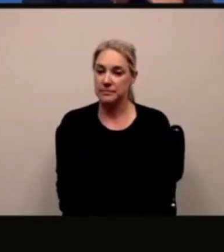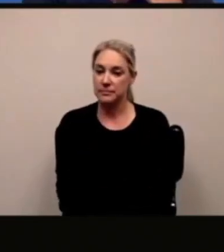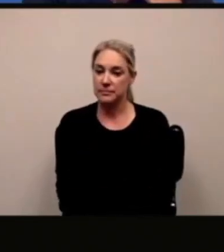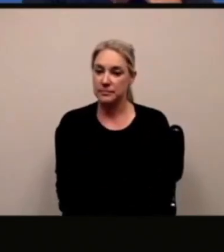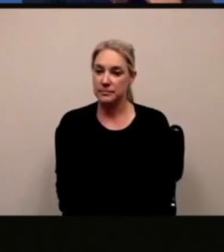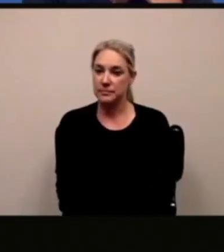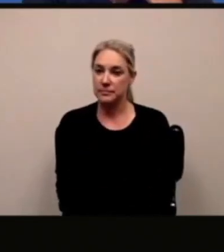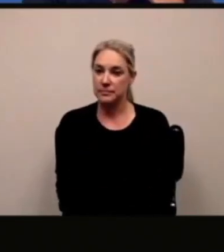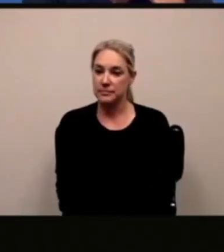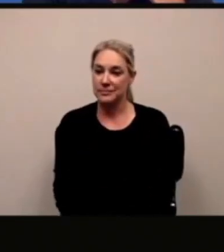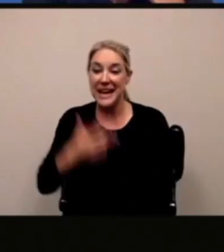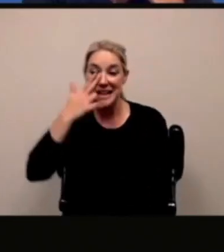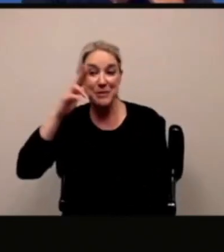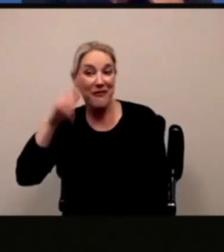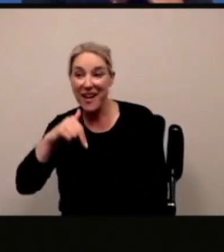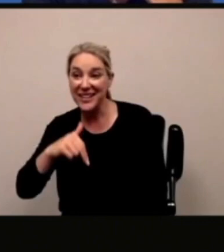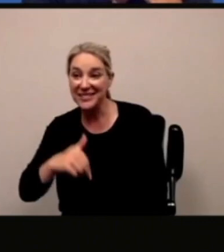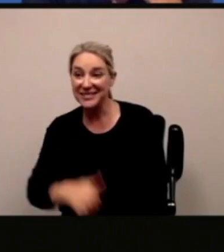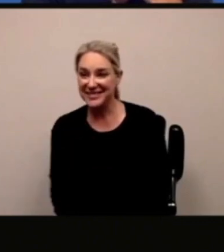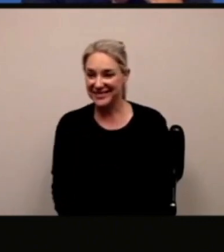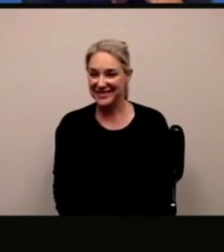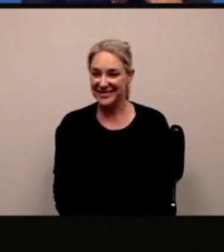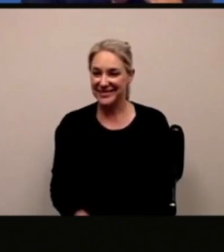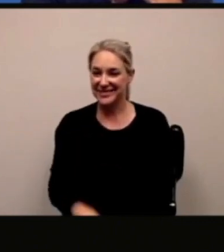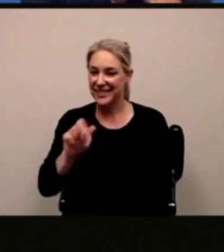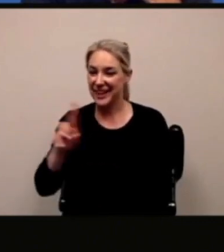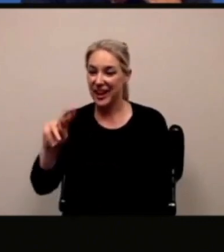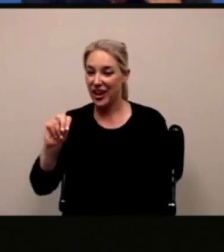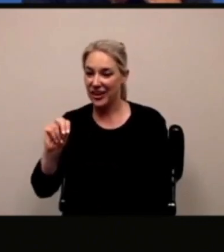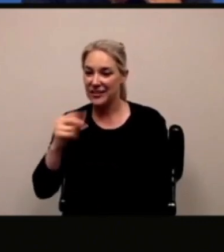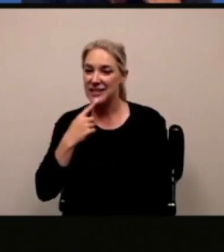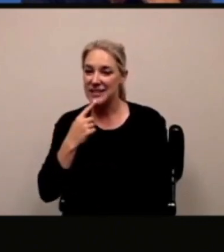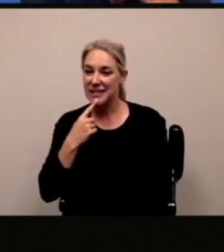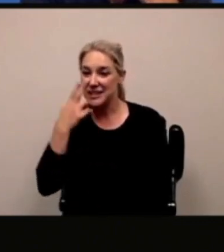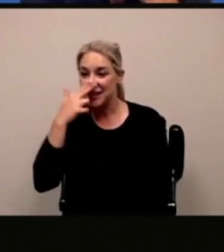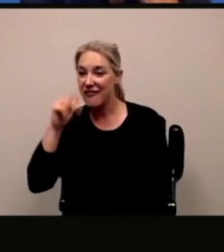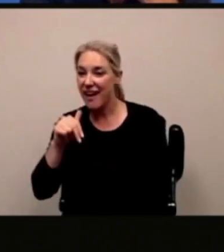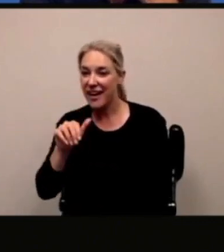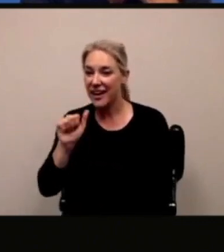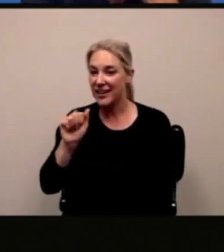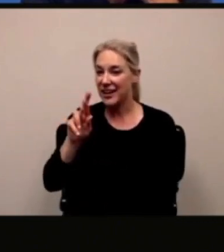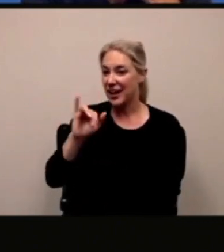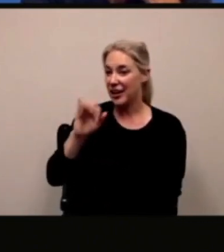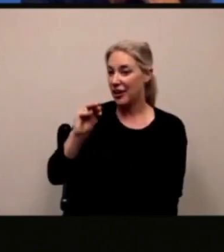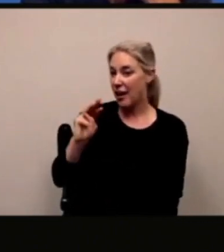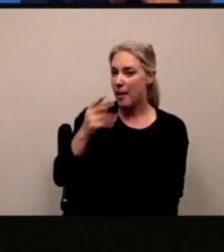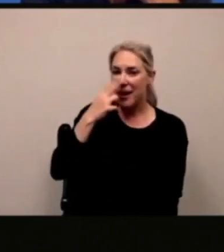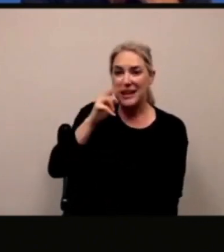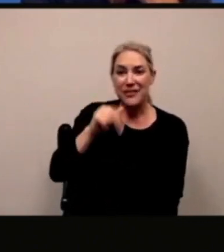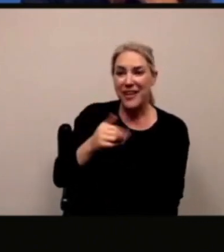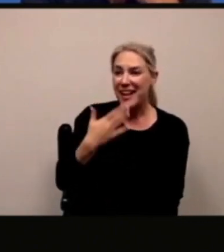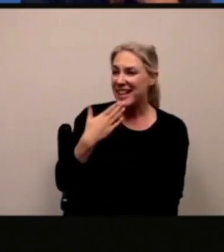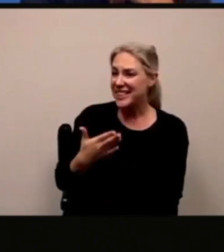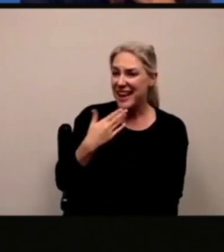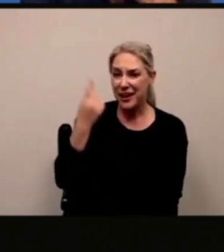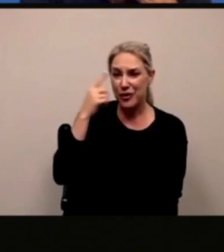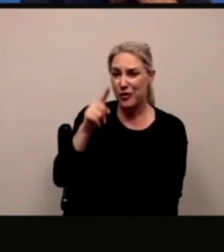It's been a lot of fun. great. Same, so much fun, and thank you for this session. Thank you.